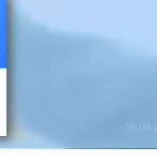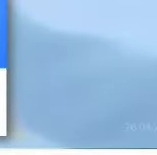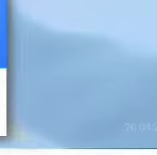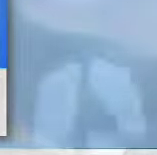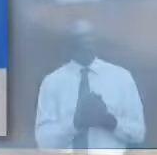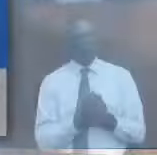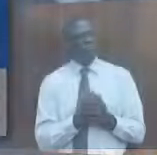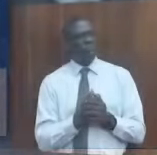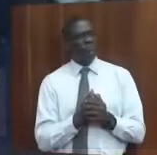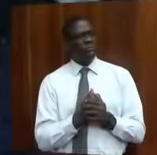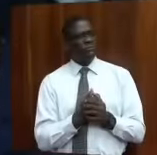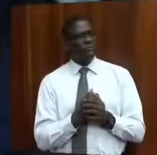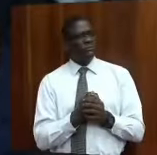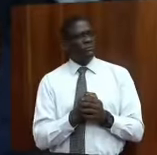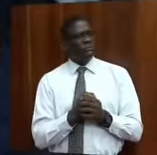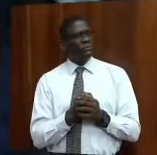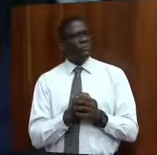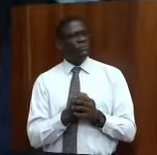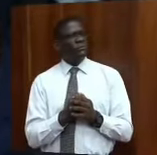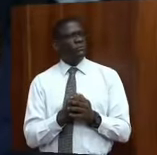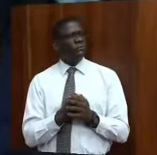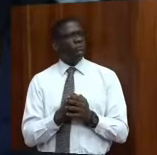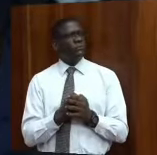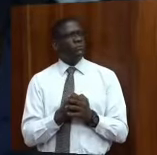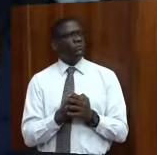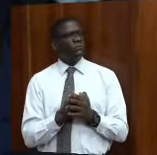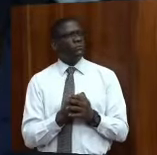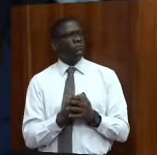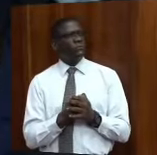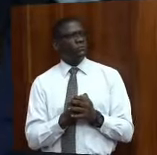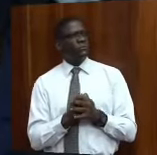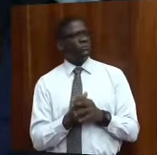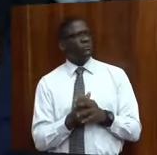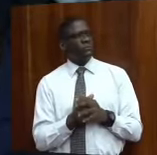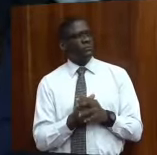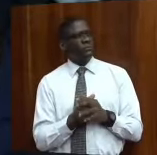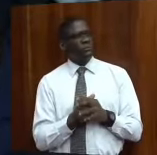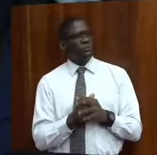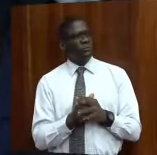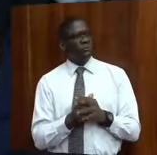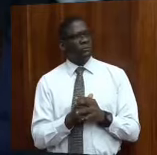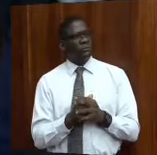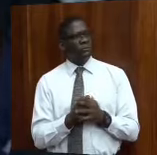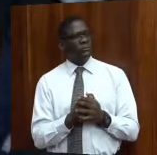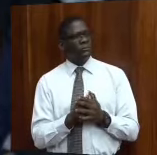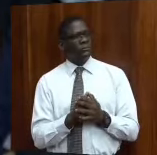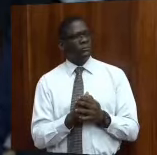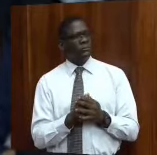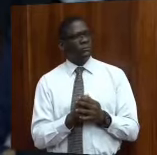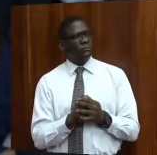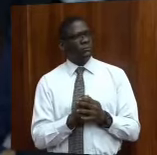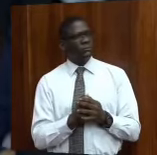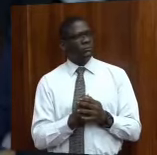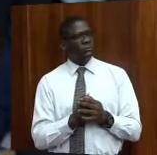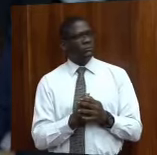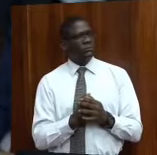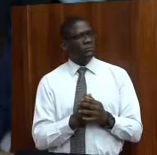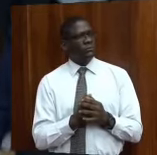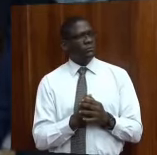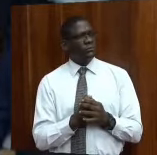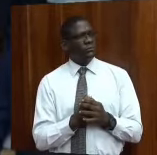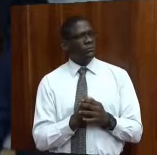benefits of St. Lucians. During this term, we'll commence the formulation and design of a mechanism for the establishment of a sovereign